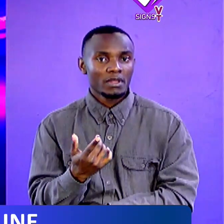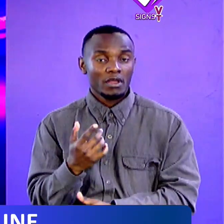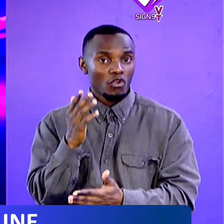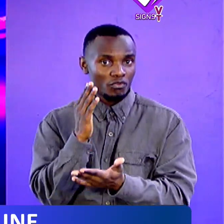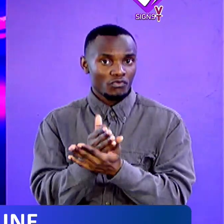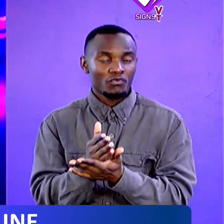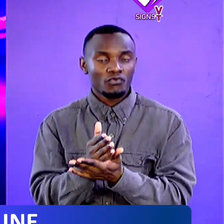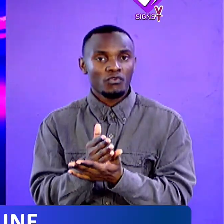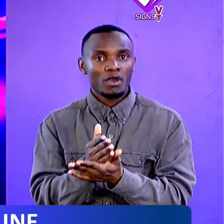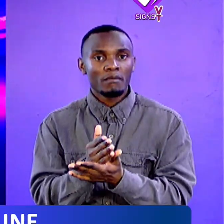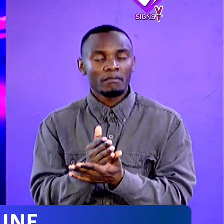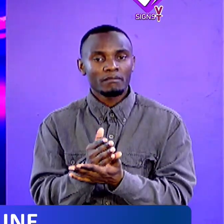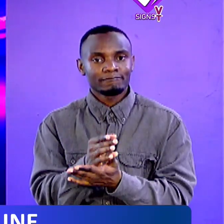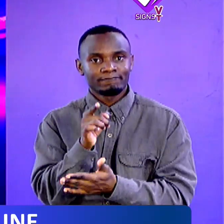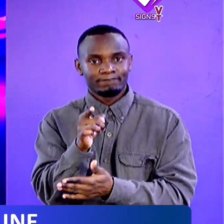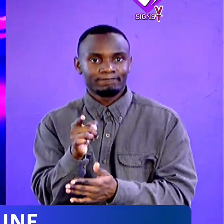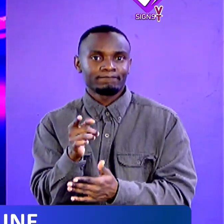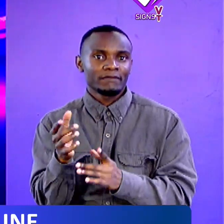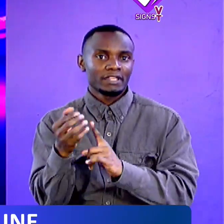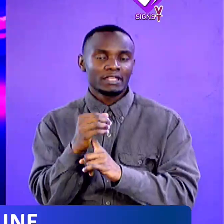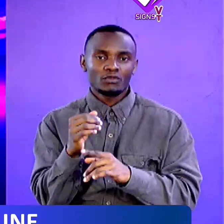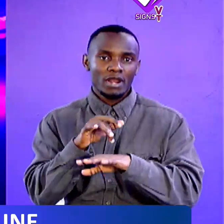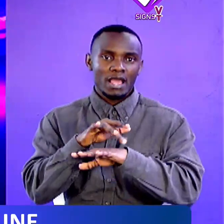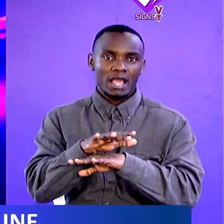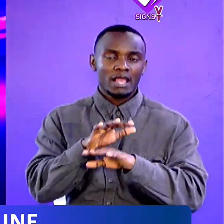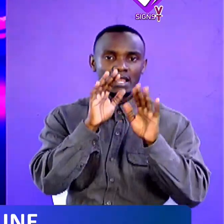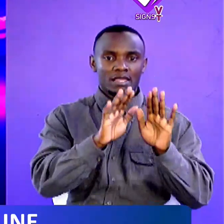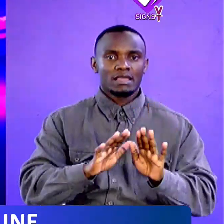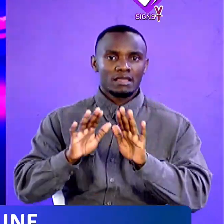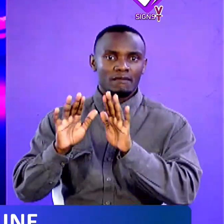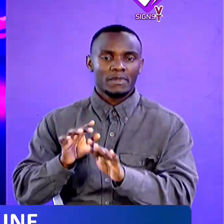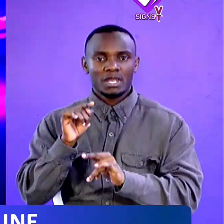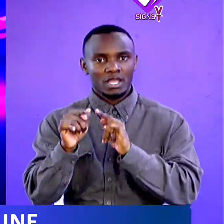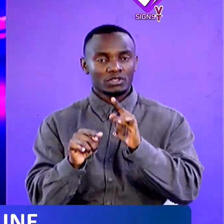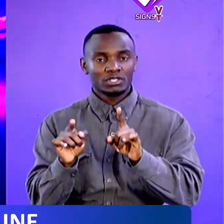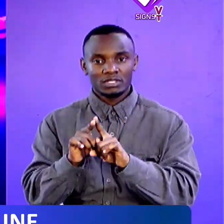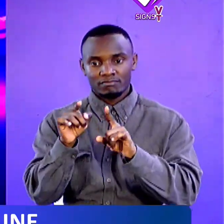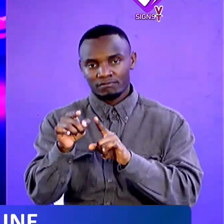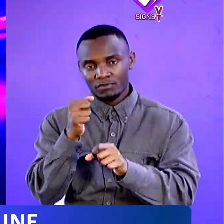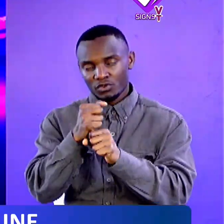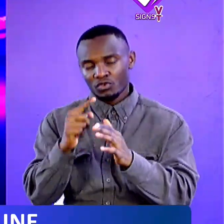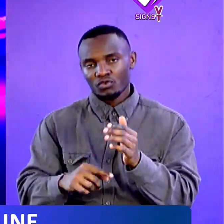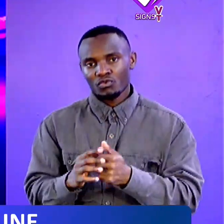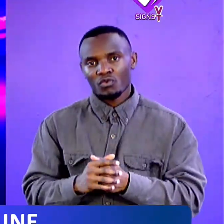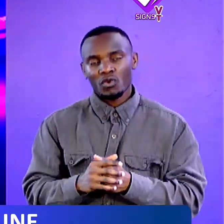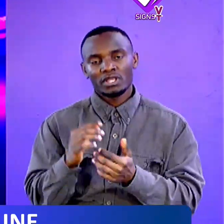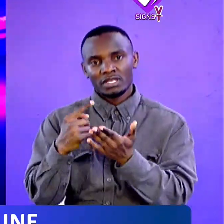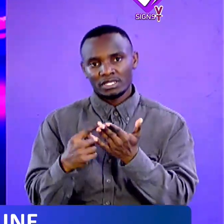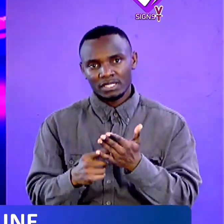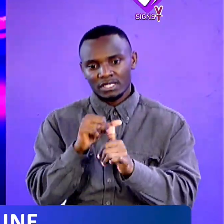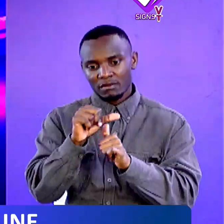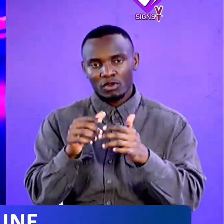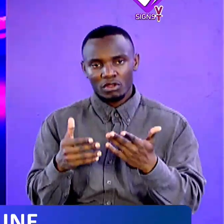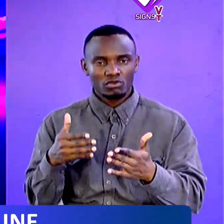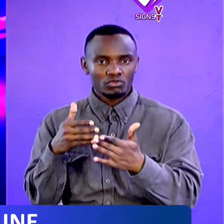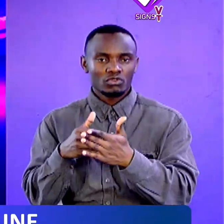campaigns, says they are engaging with the Attorney General in drafting a new law to help in dealing with the early campaigns.